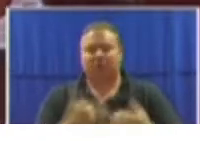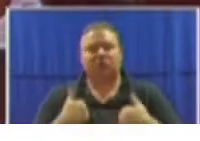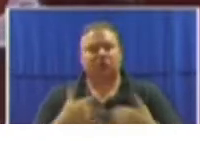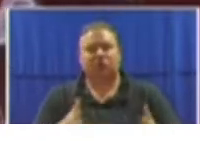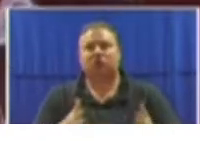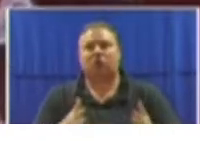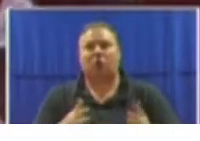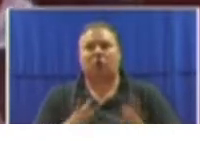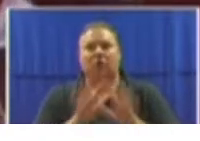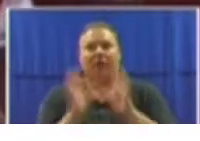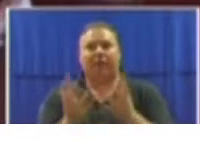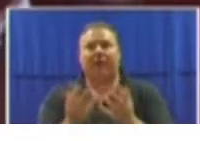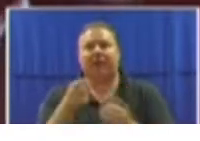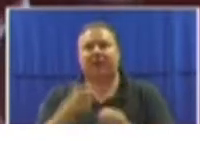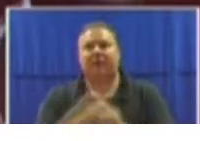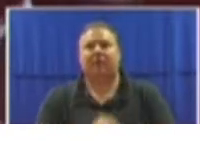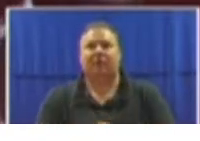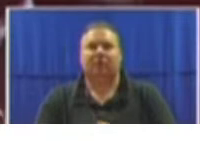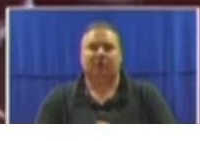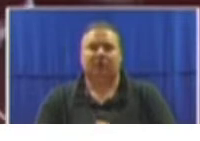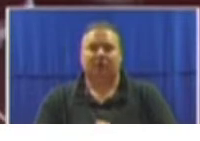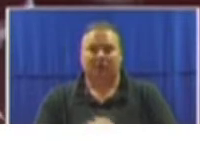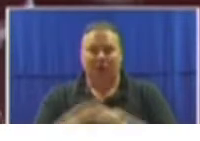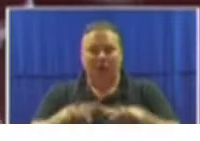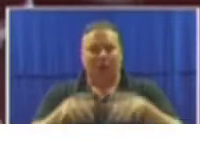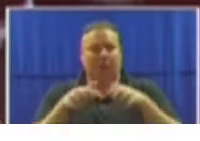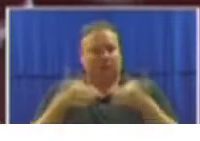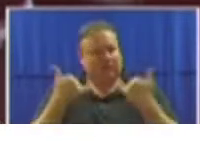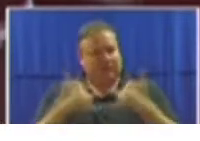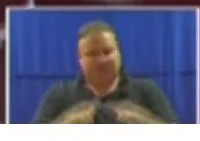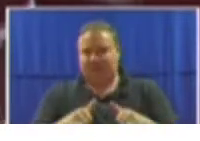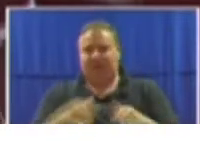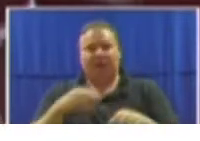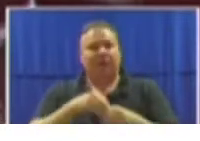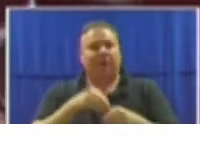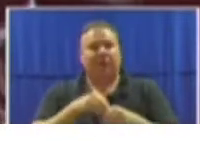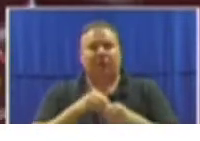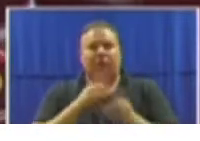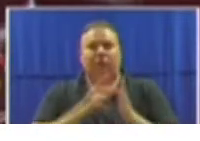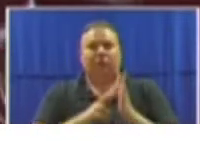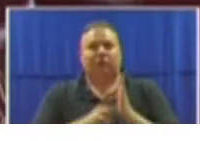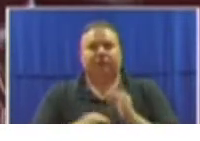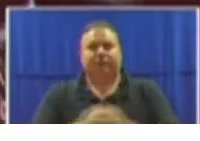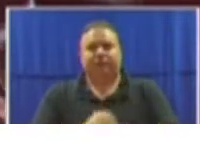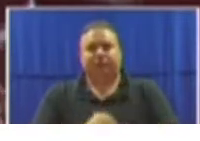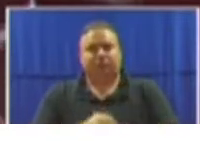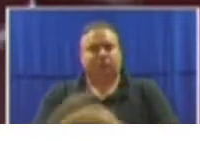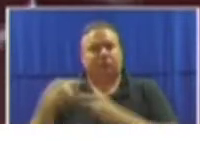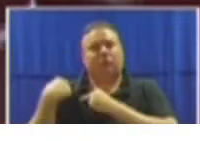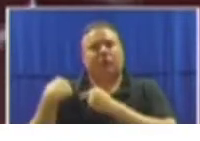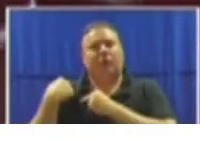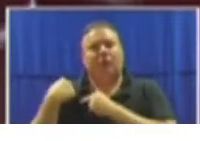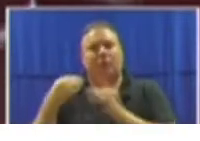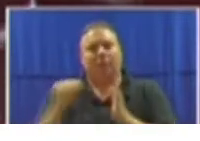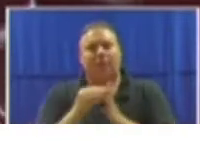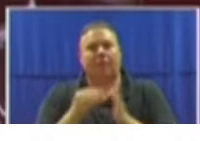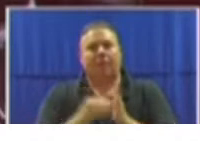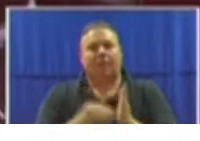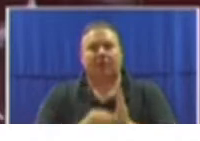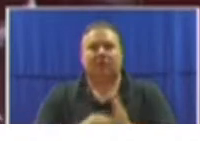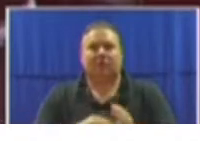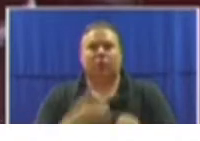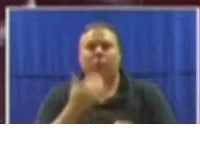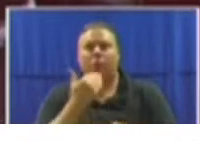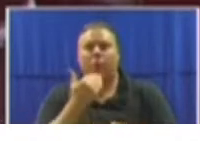the Cabinet. Parliament must still engage on the report and this responsibility must be taken forward by